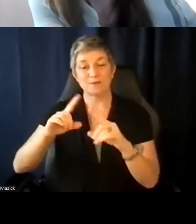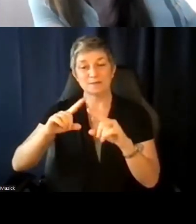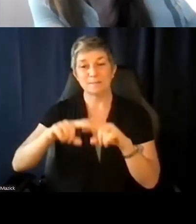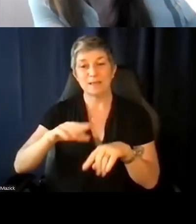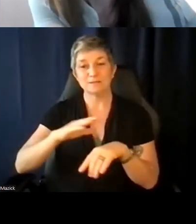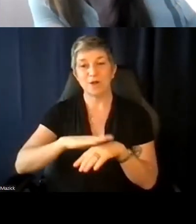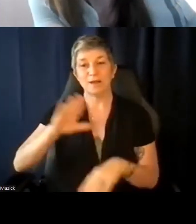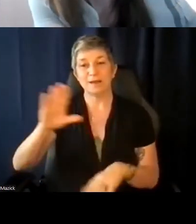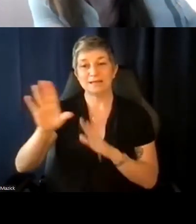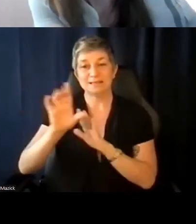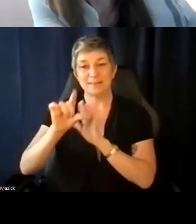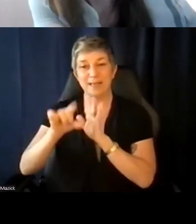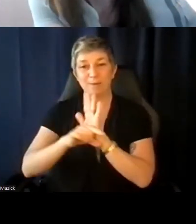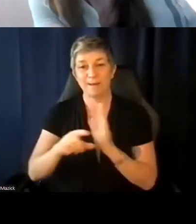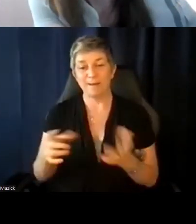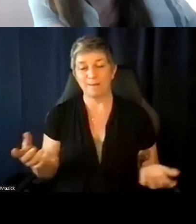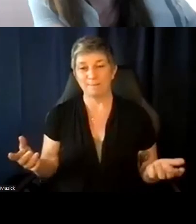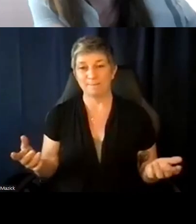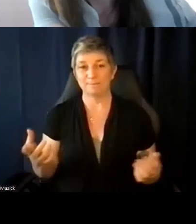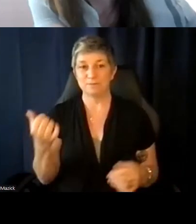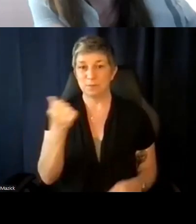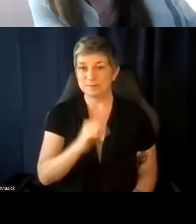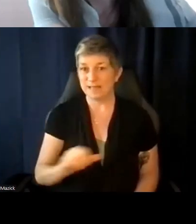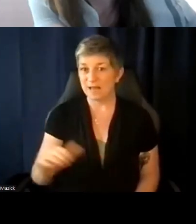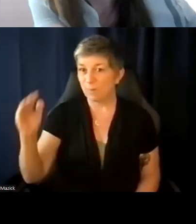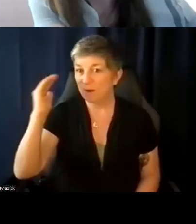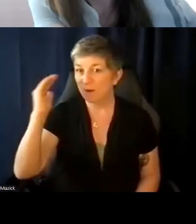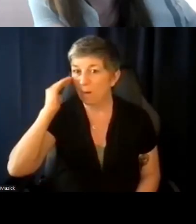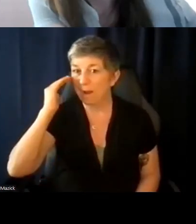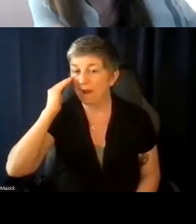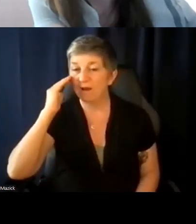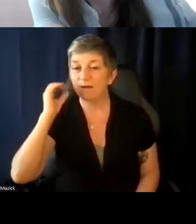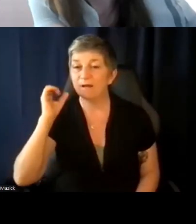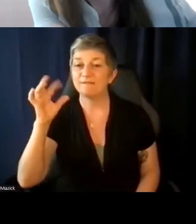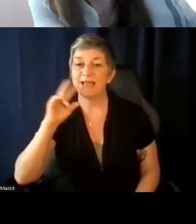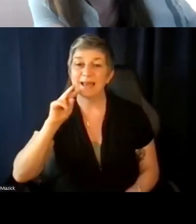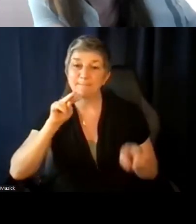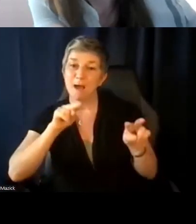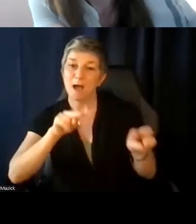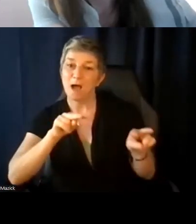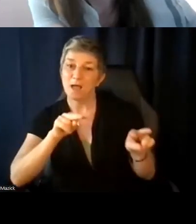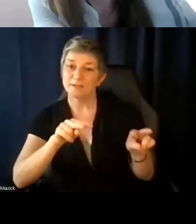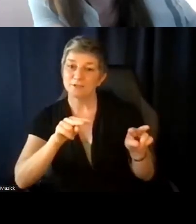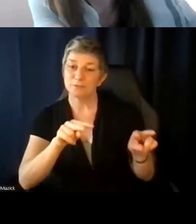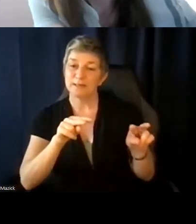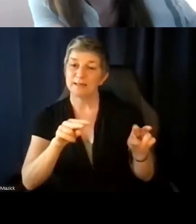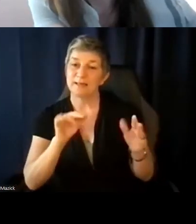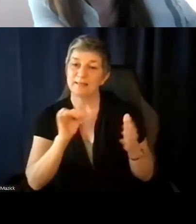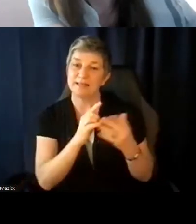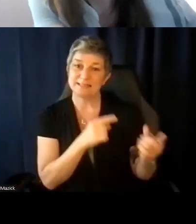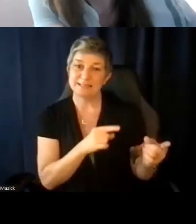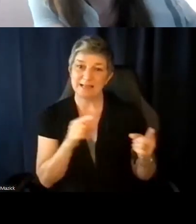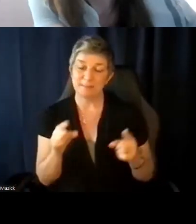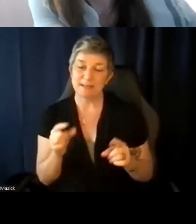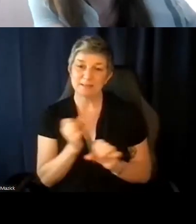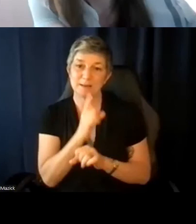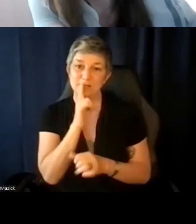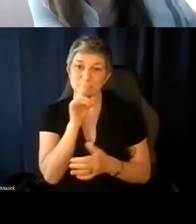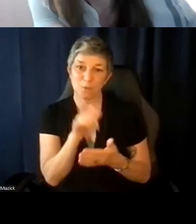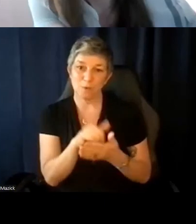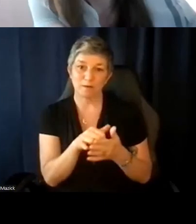his background. And so is anyone aware of any monitoring that is taking place to ensure